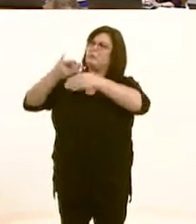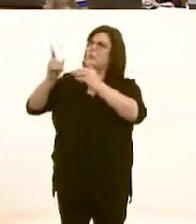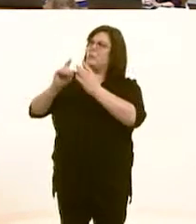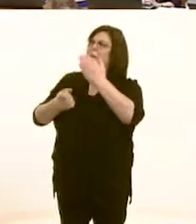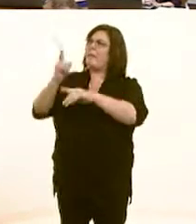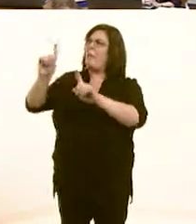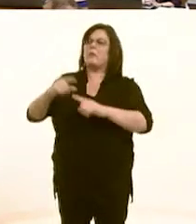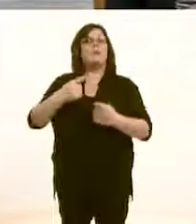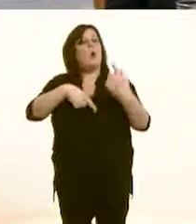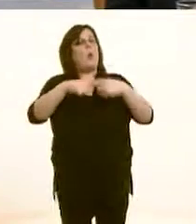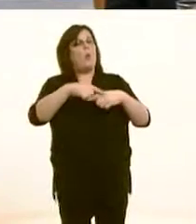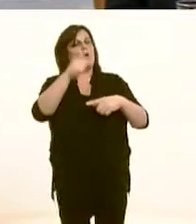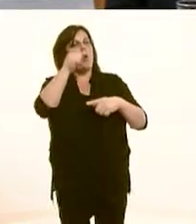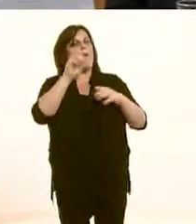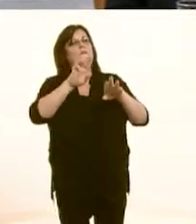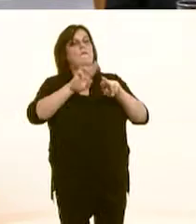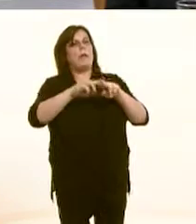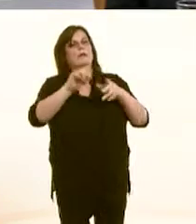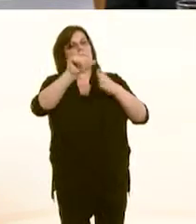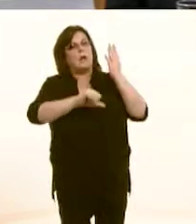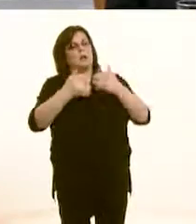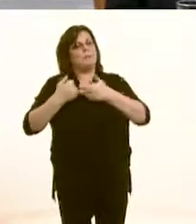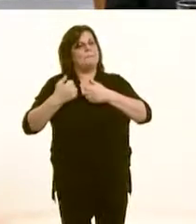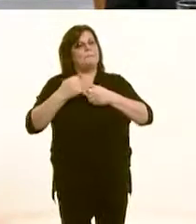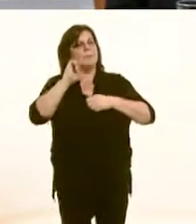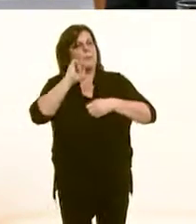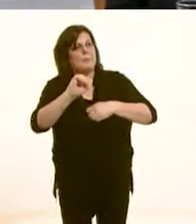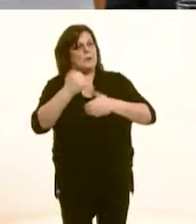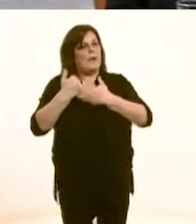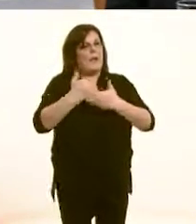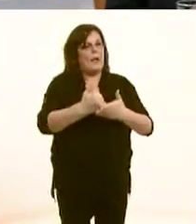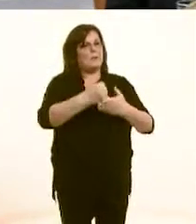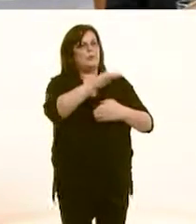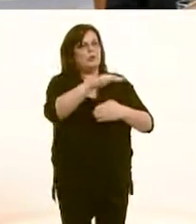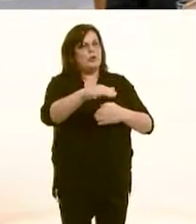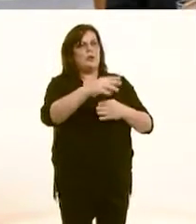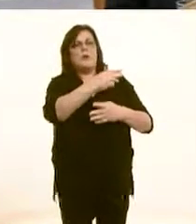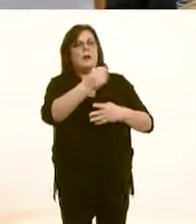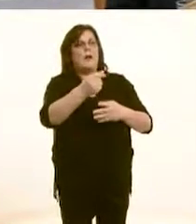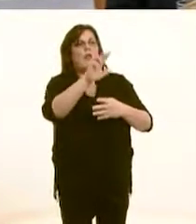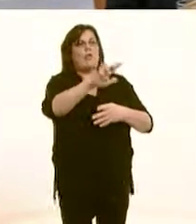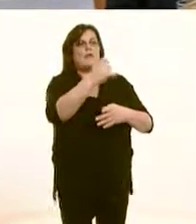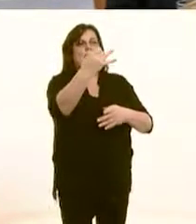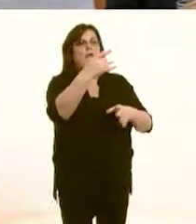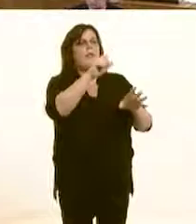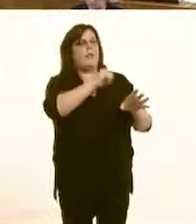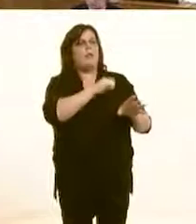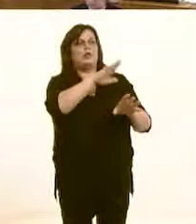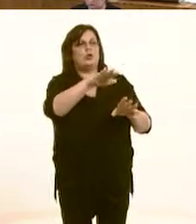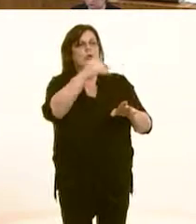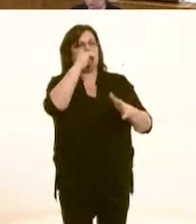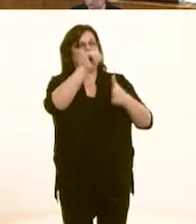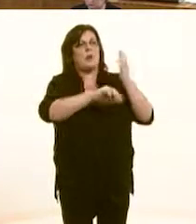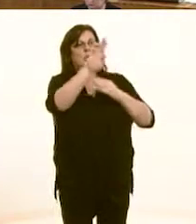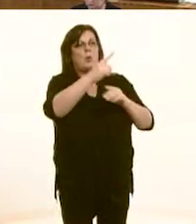target to double the number of children benefiting from flying start a year early, supporting more than 37,000 children across Wales. Well, the success